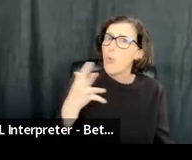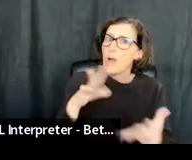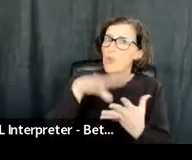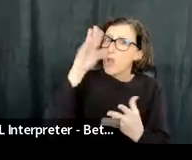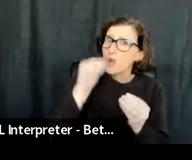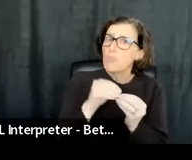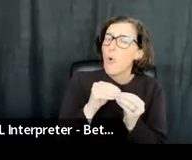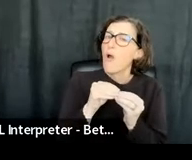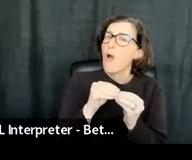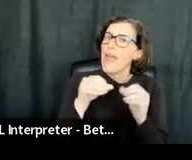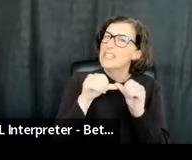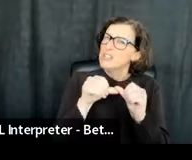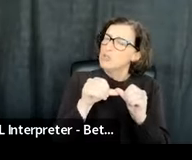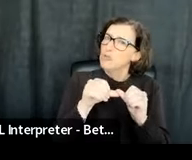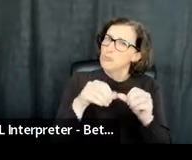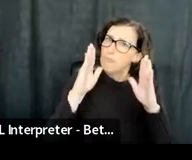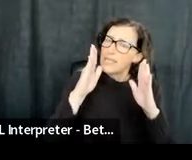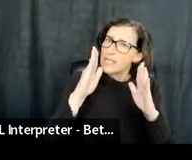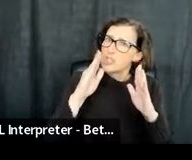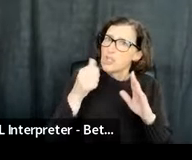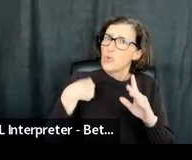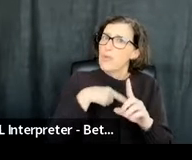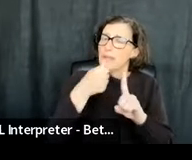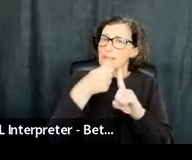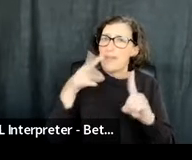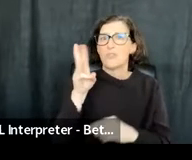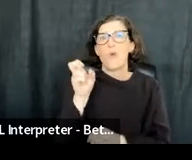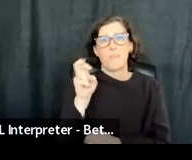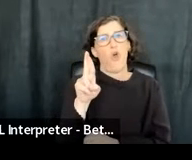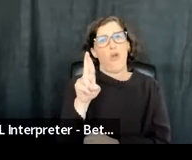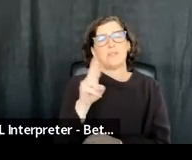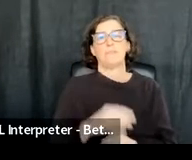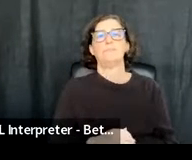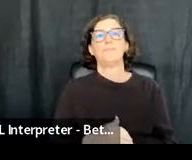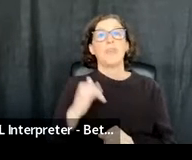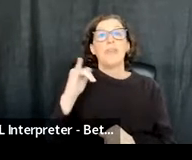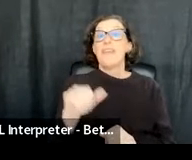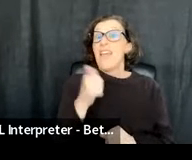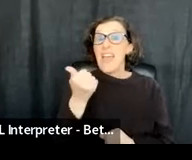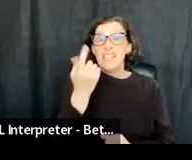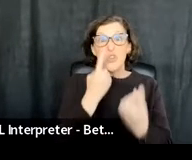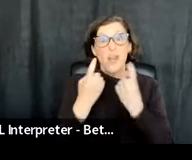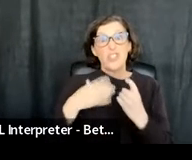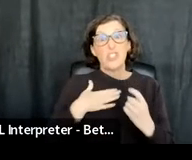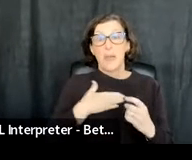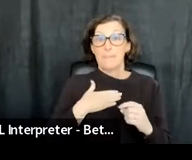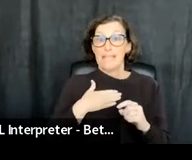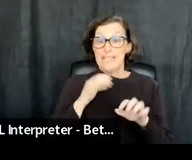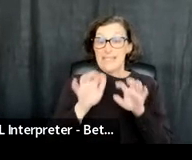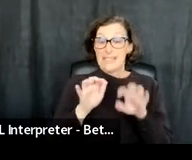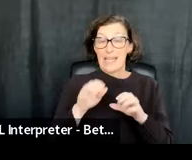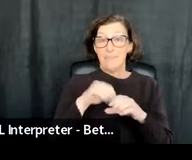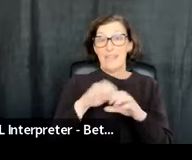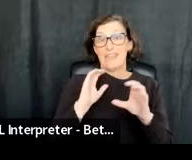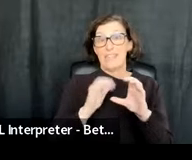webinar portfolio. A little bit of housekeeping. If you want to put your questions in the chat box, by the way, the hotkey for that